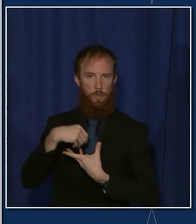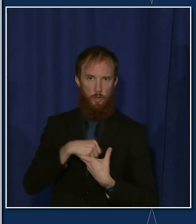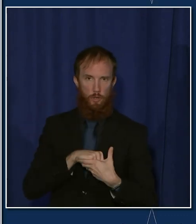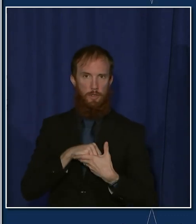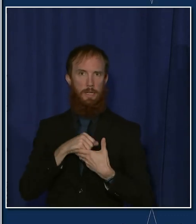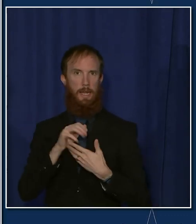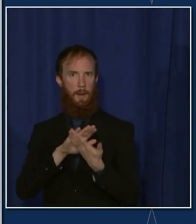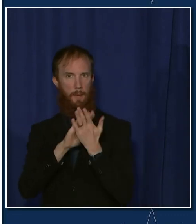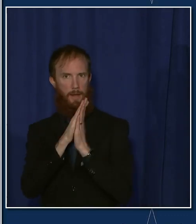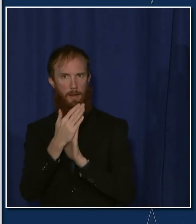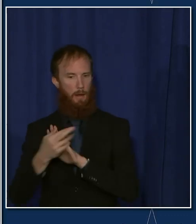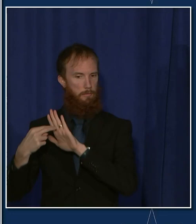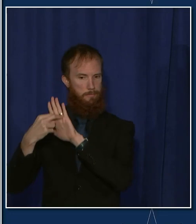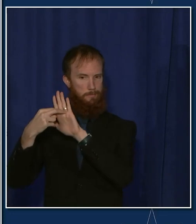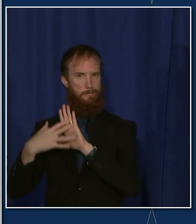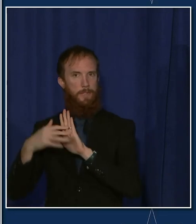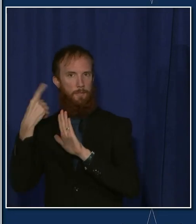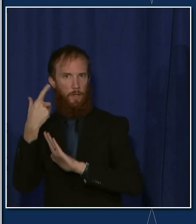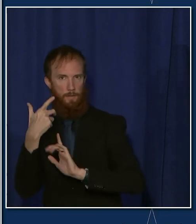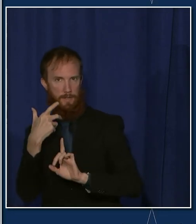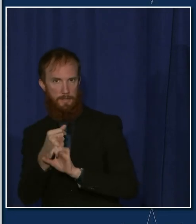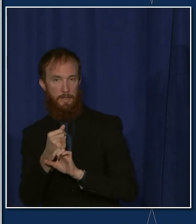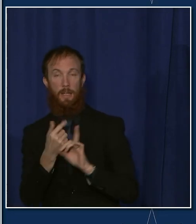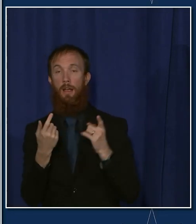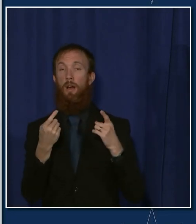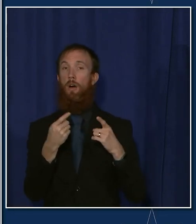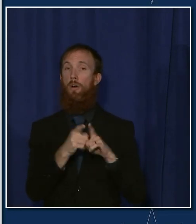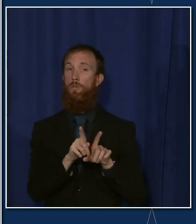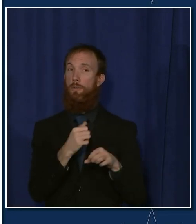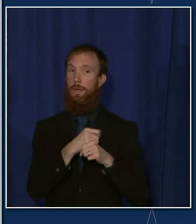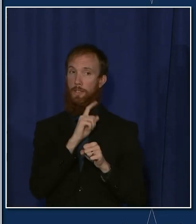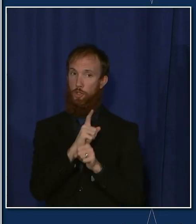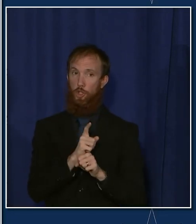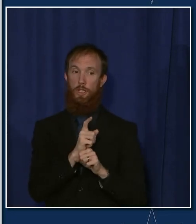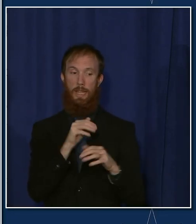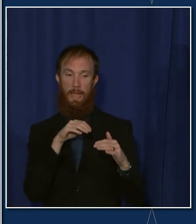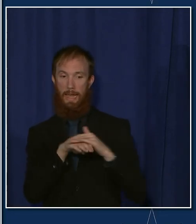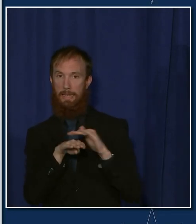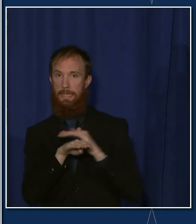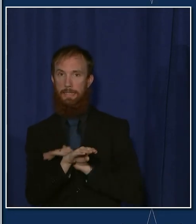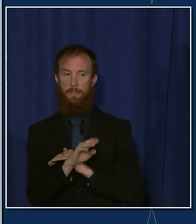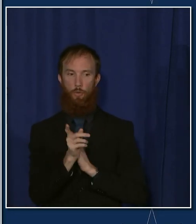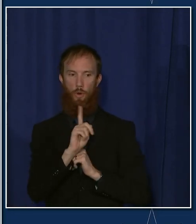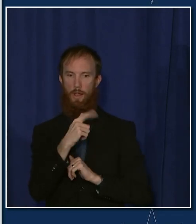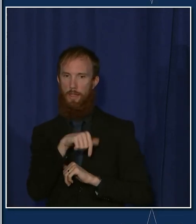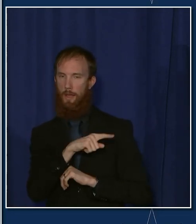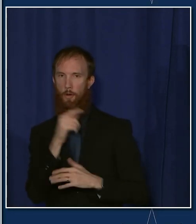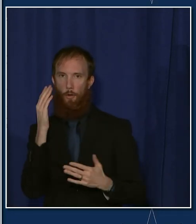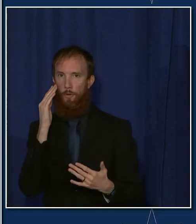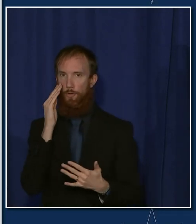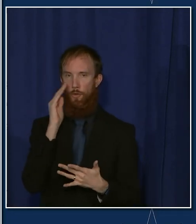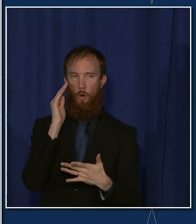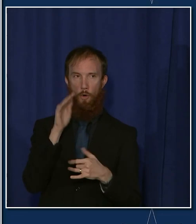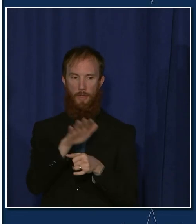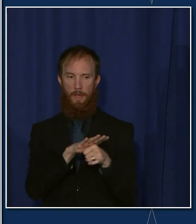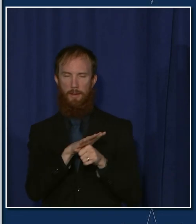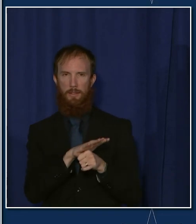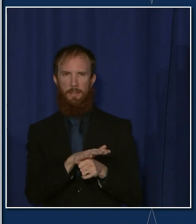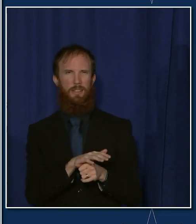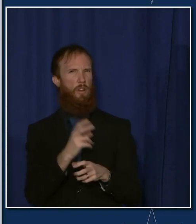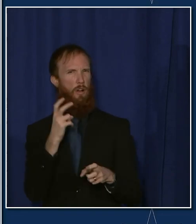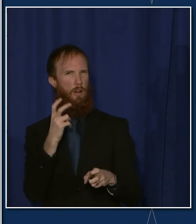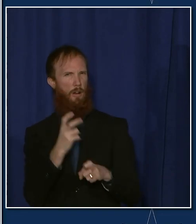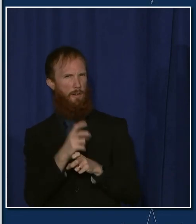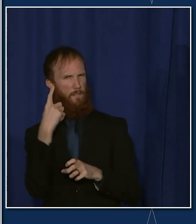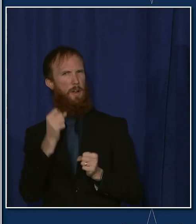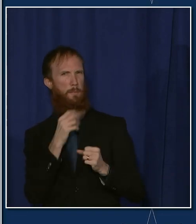become spokespersons and make the access at a place they're familiar with. It's hard sometimes for the majority to understand